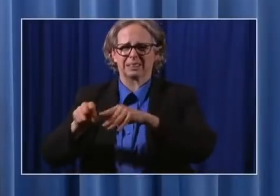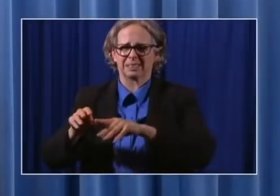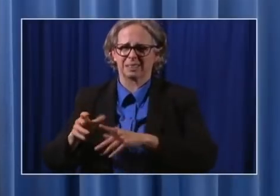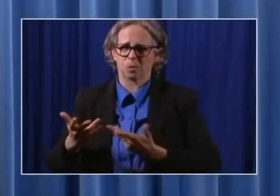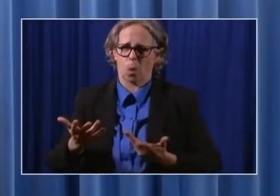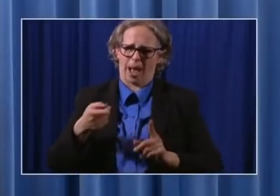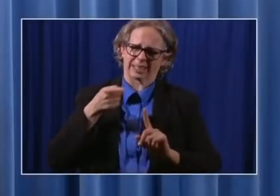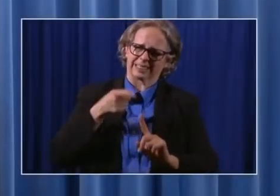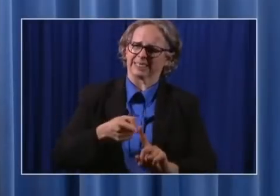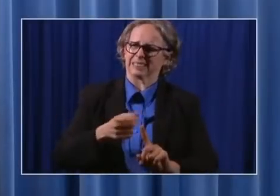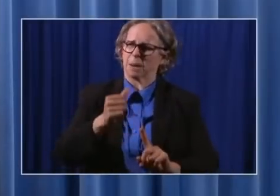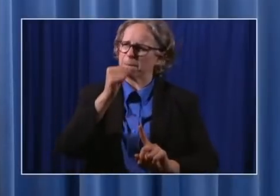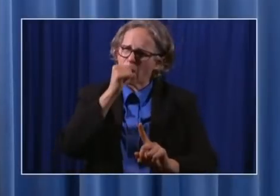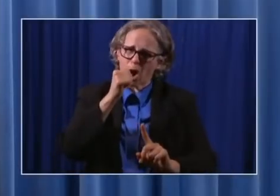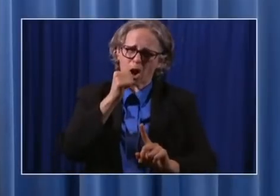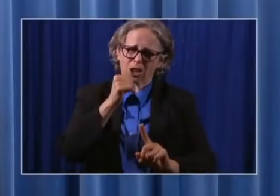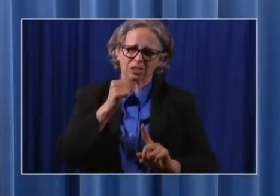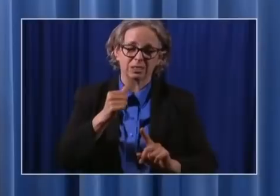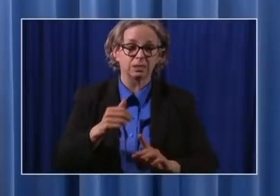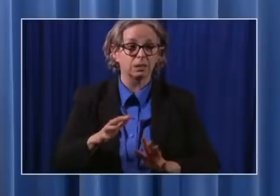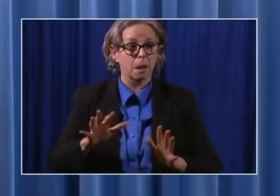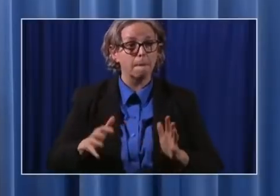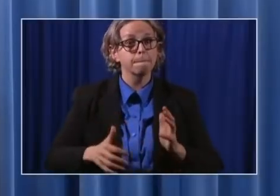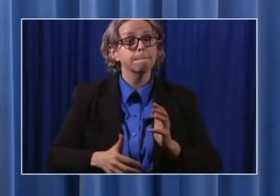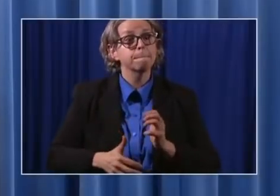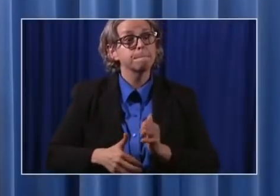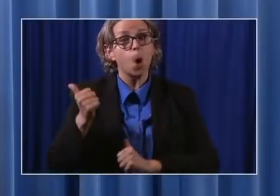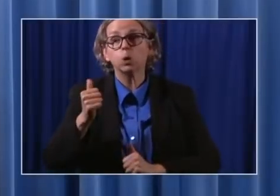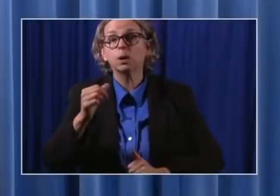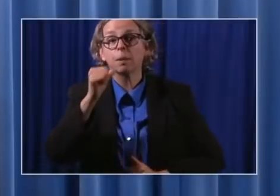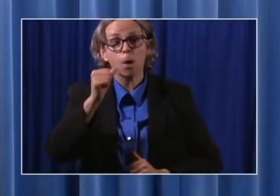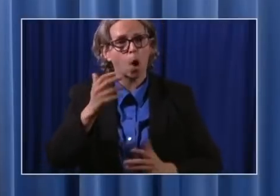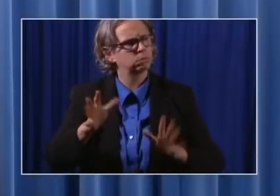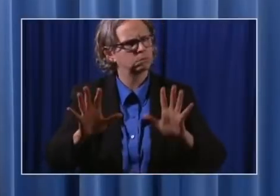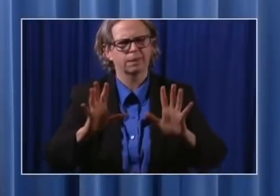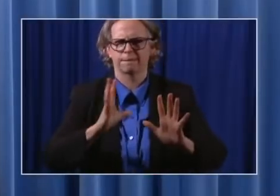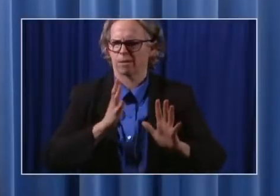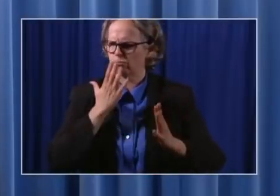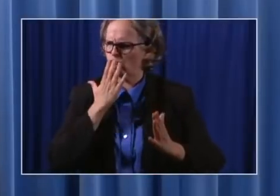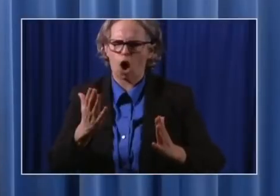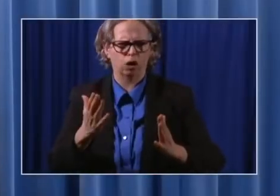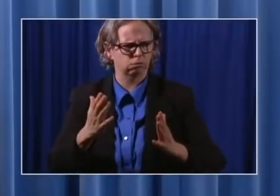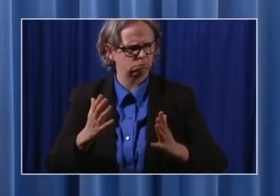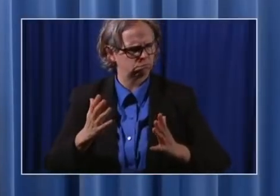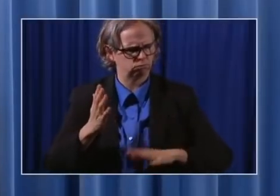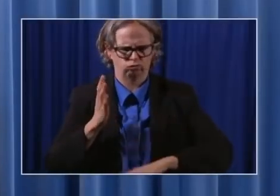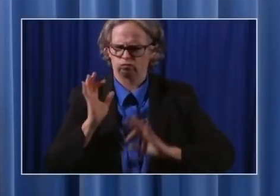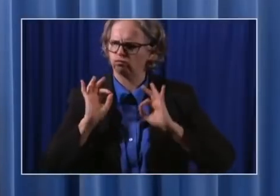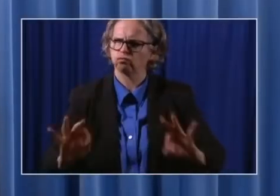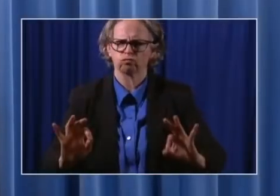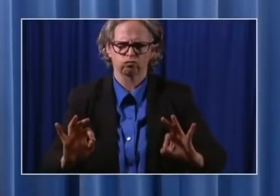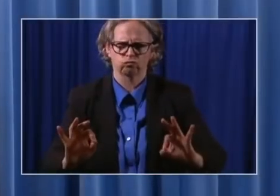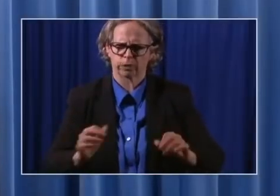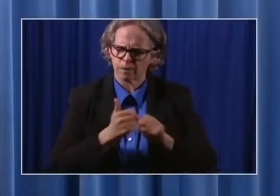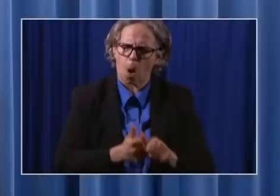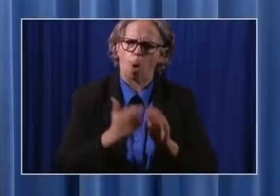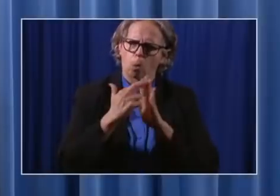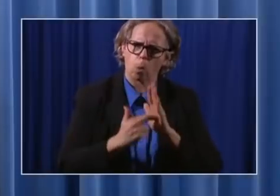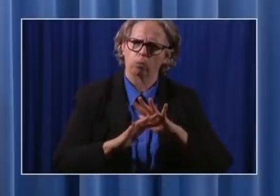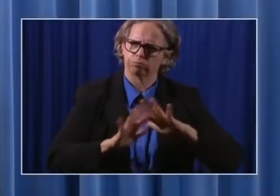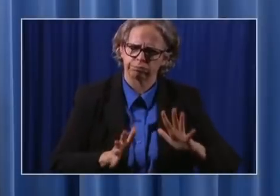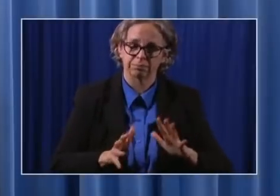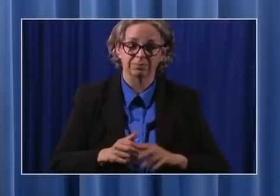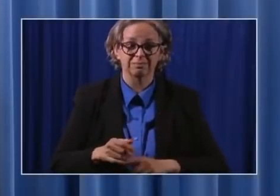running bars are doing a good job. And the reason we know is these are the reports that we get